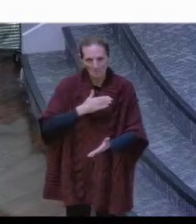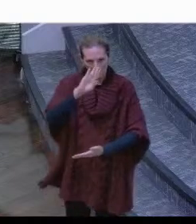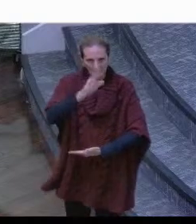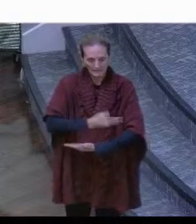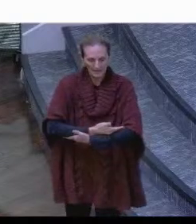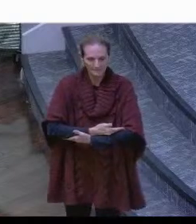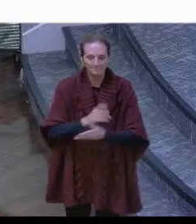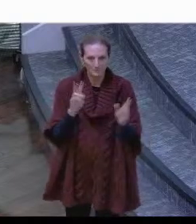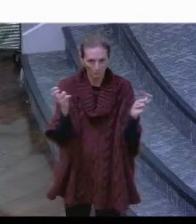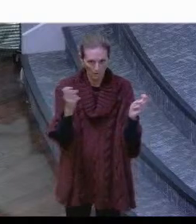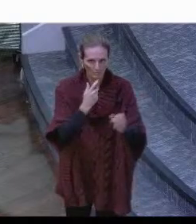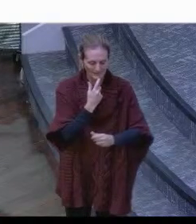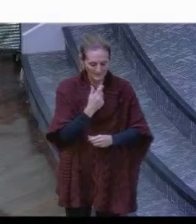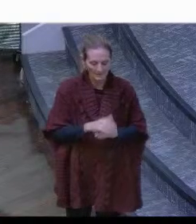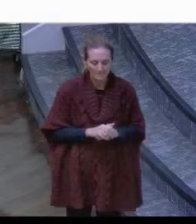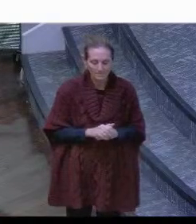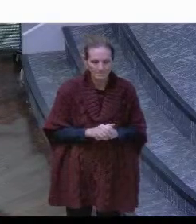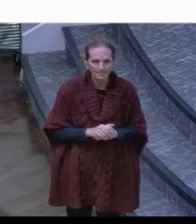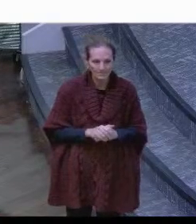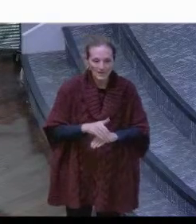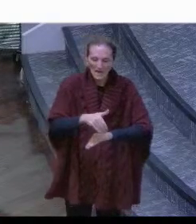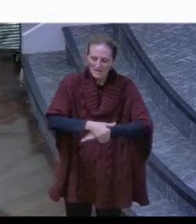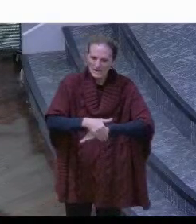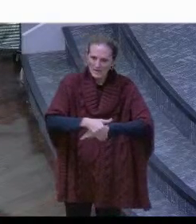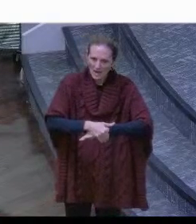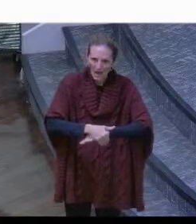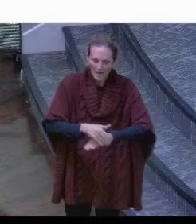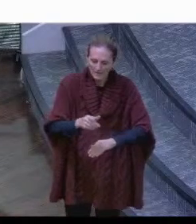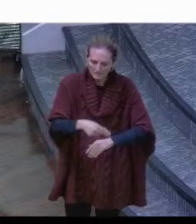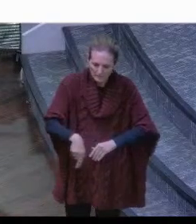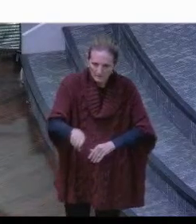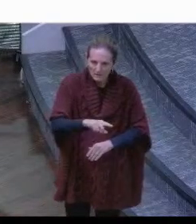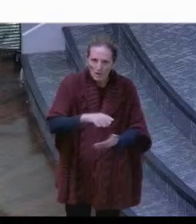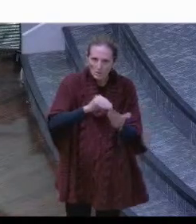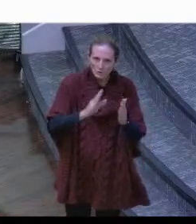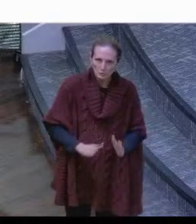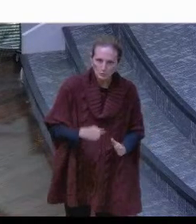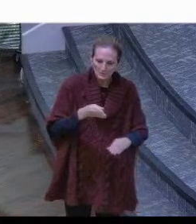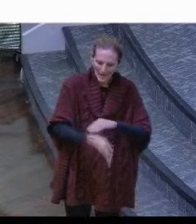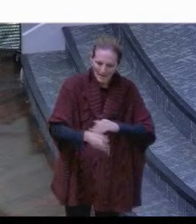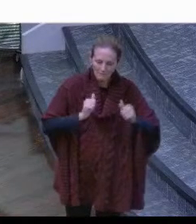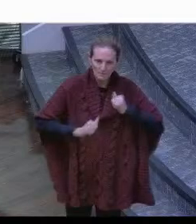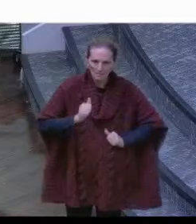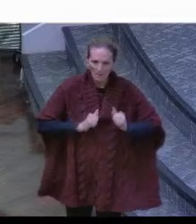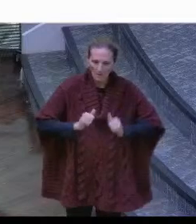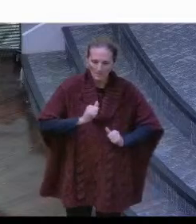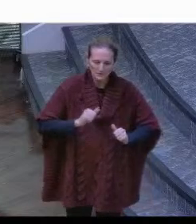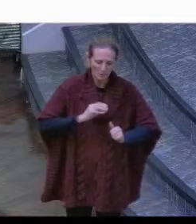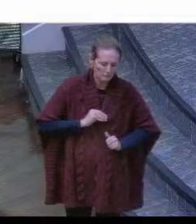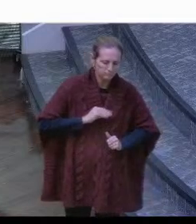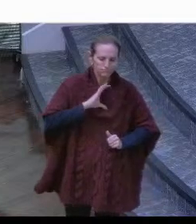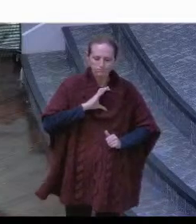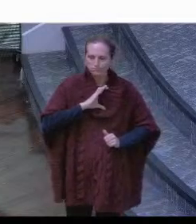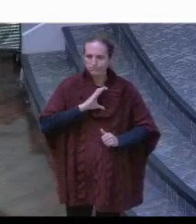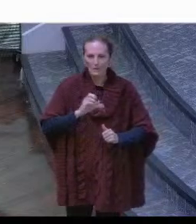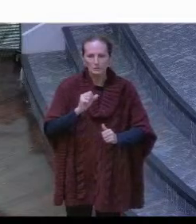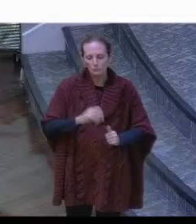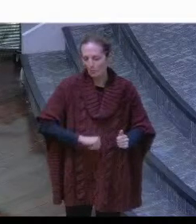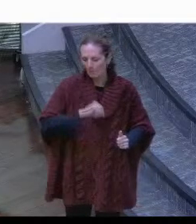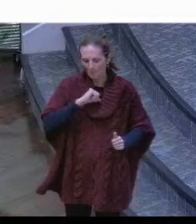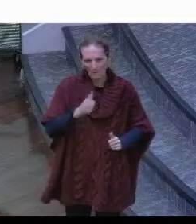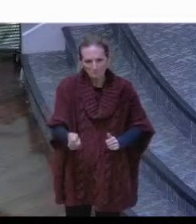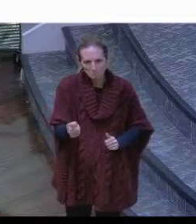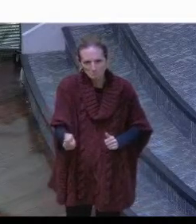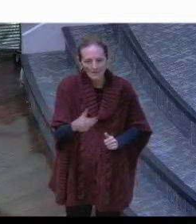nomination. Tonight, the students were brimming with pride after their performance, and the families were amazed at the transformation the band has made in these